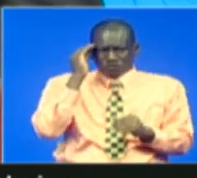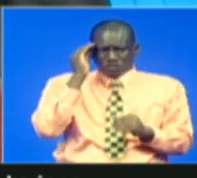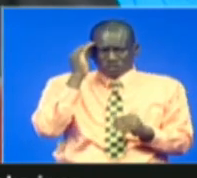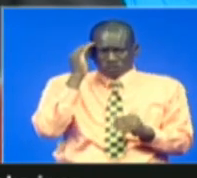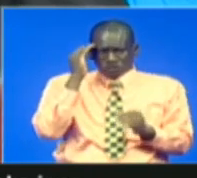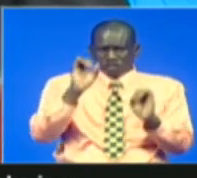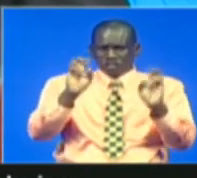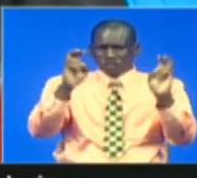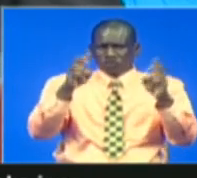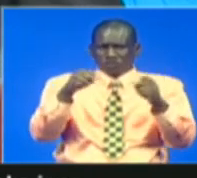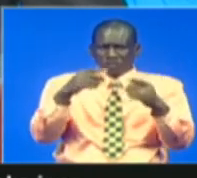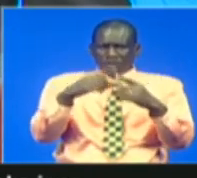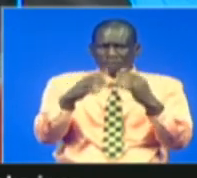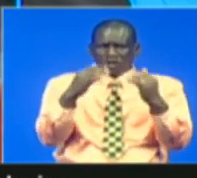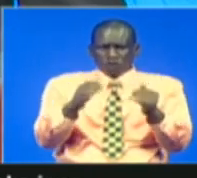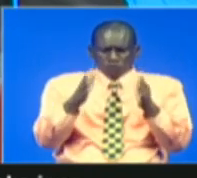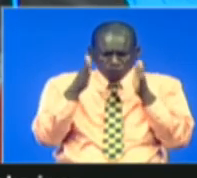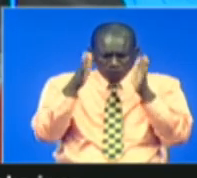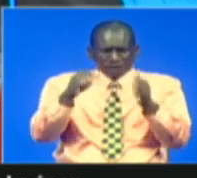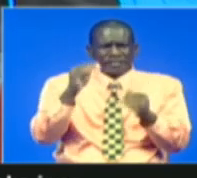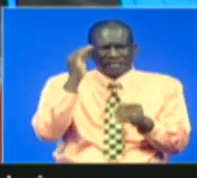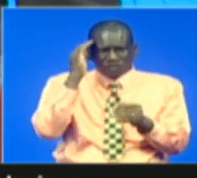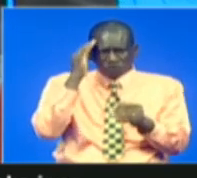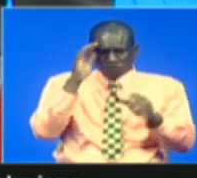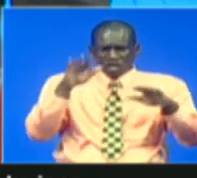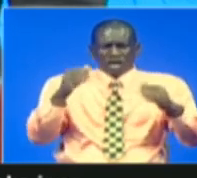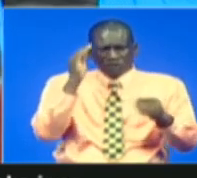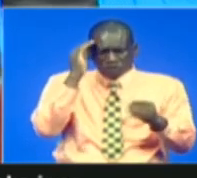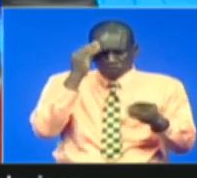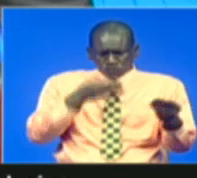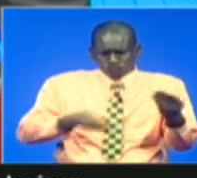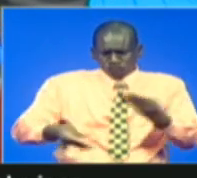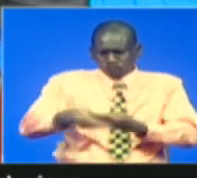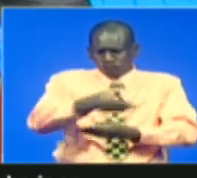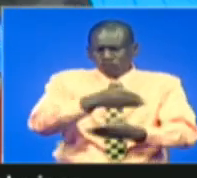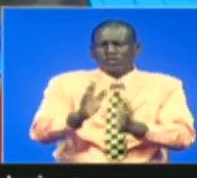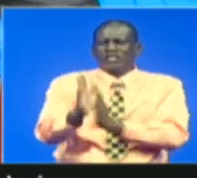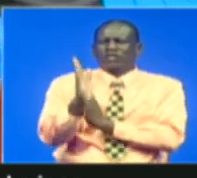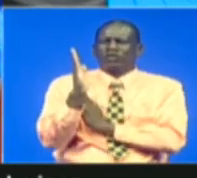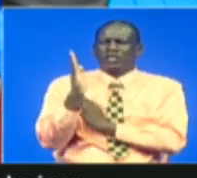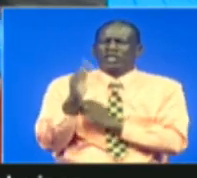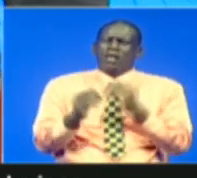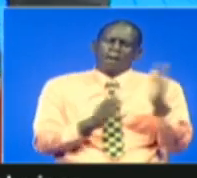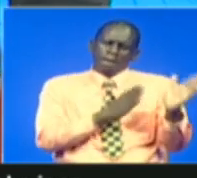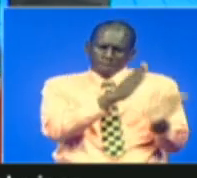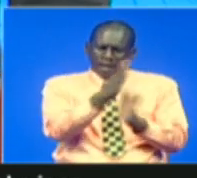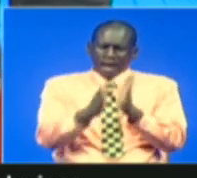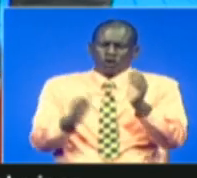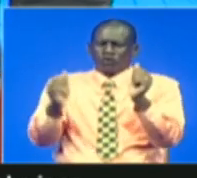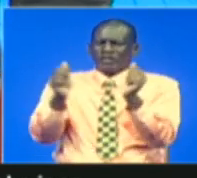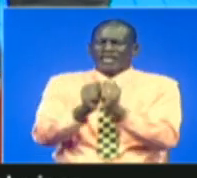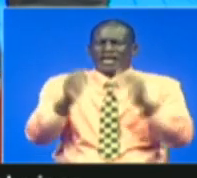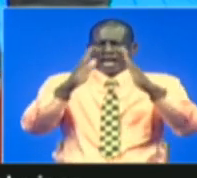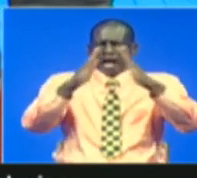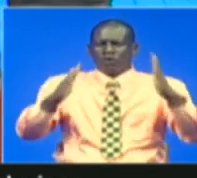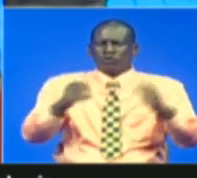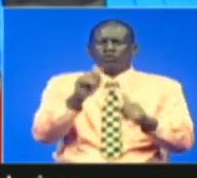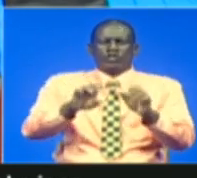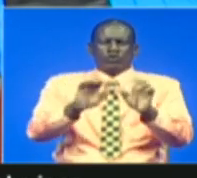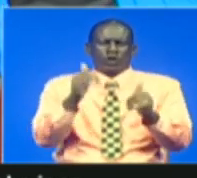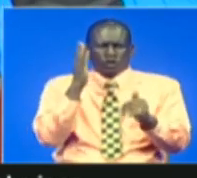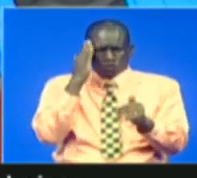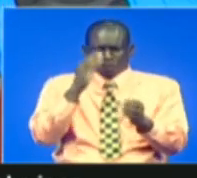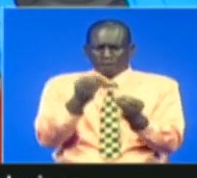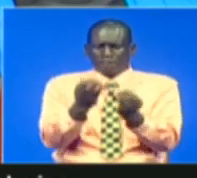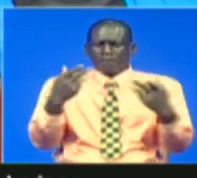elimu vile vile, lakini tuangalie vile elimu inatangamana na kushikana na masuala ya usalama. Mtazamaji, mpango wa nyumba 10 unafahamika na wengi kwa kuimarisha